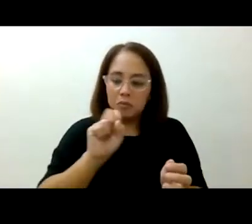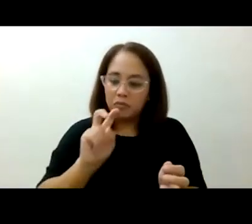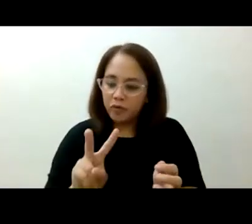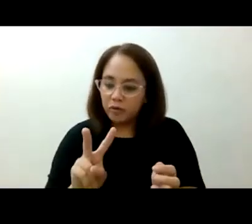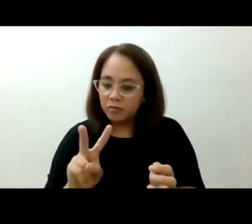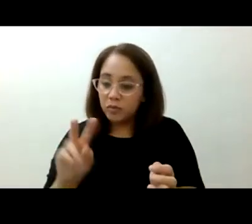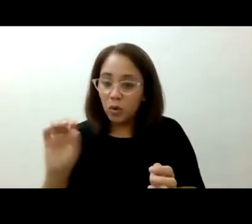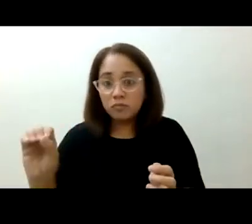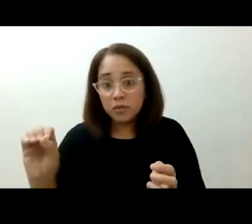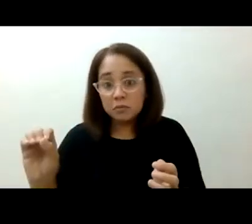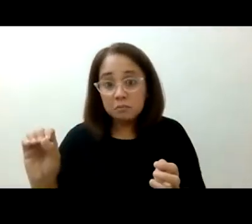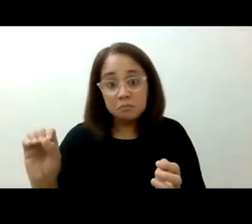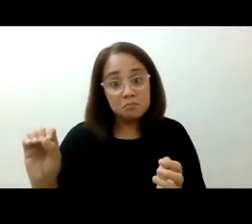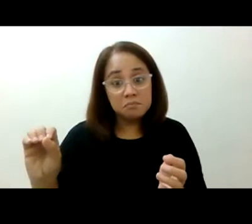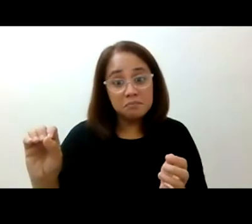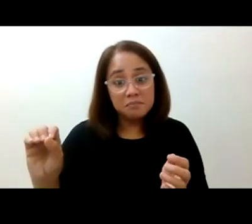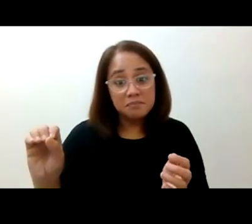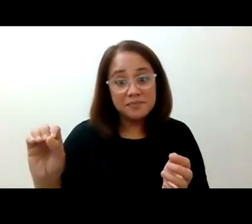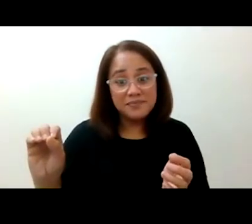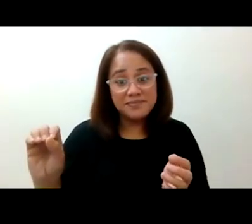object.